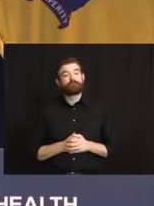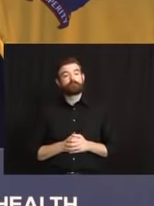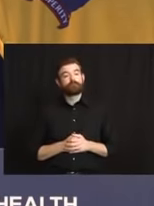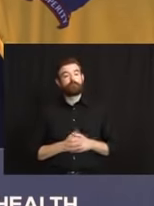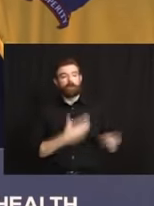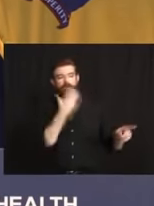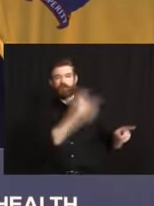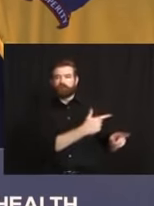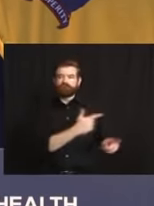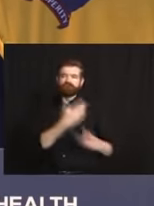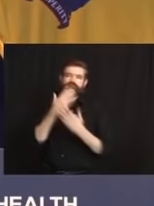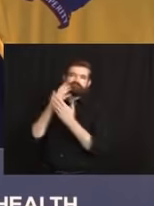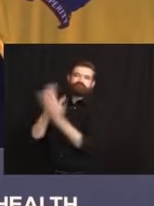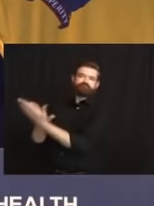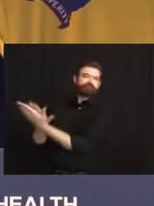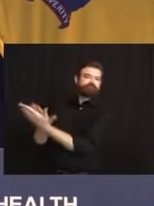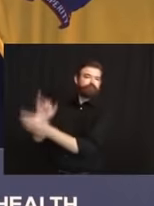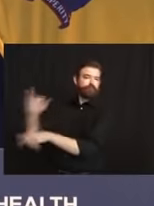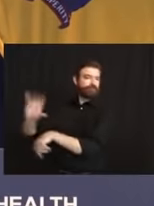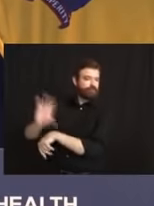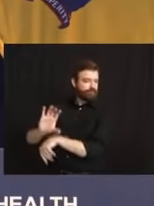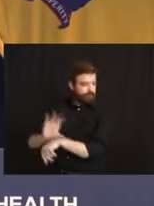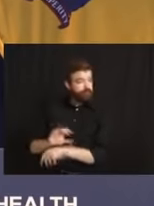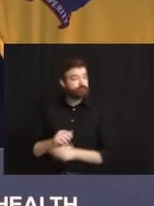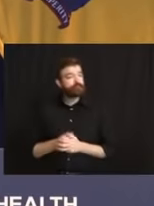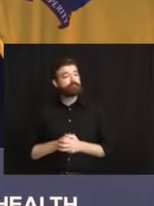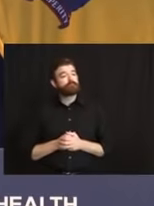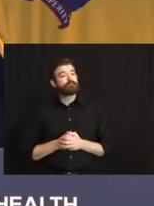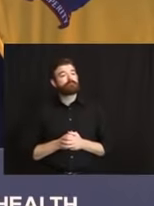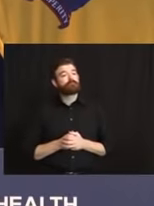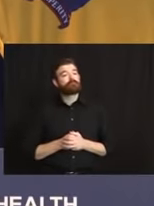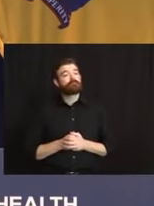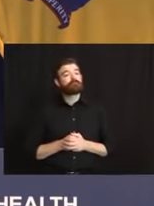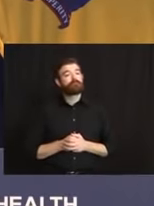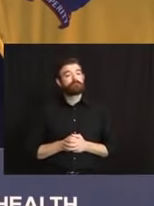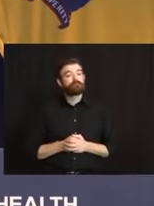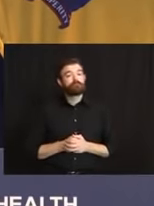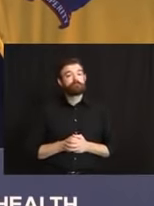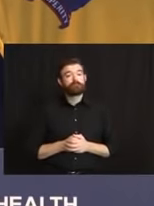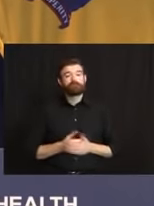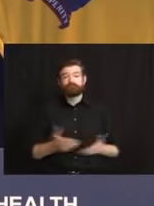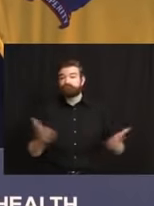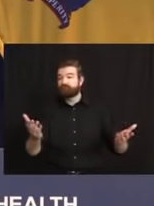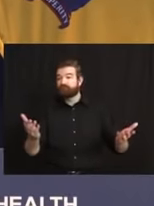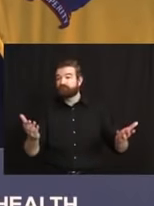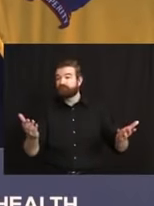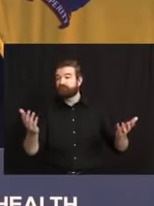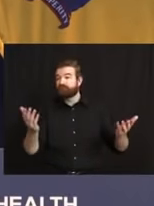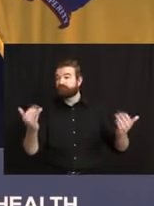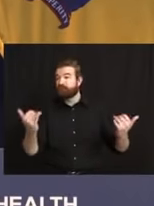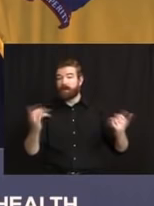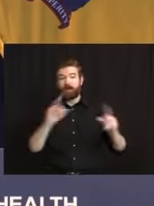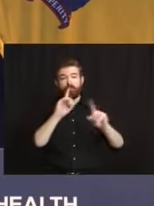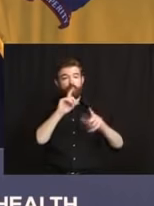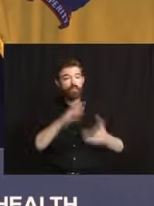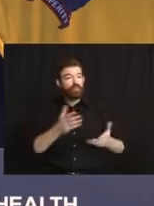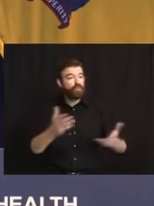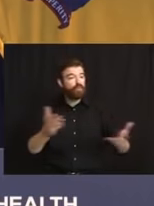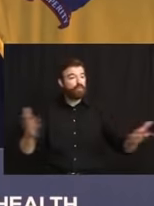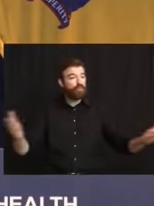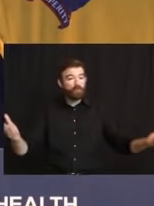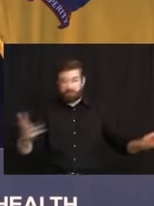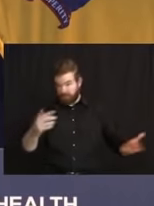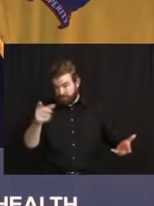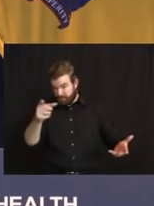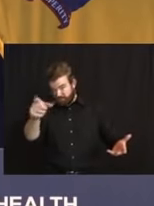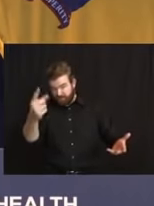shout out. I think we're going to start over here today. We've got a little bit of a different schedule tomorrow, so